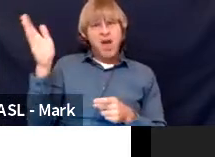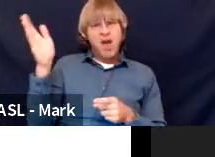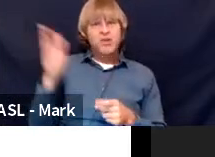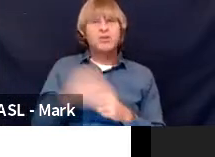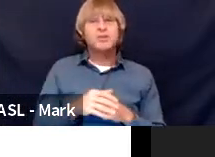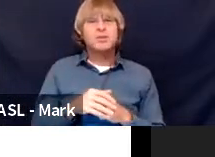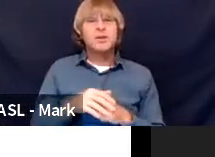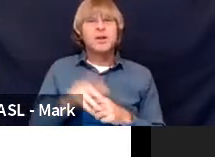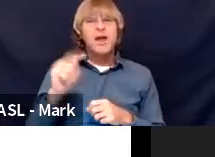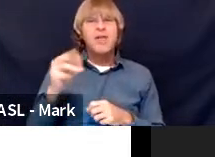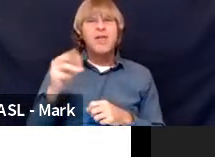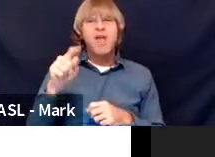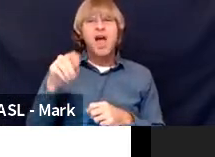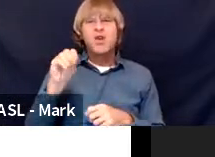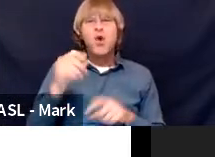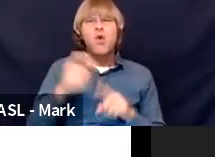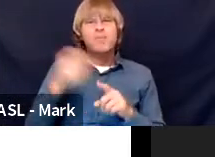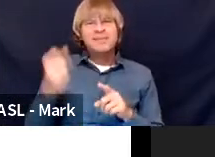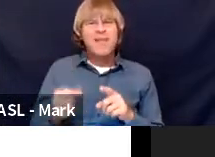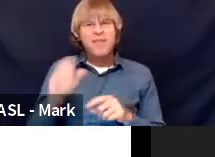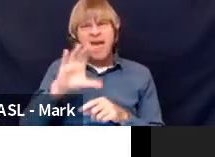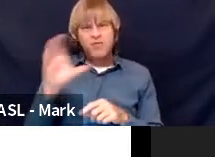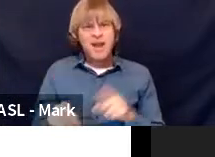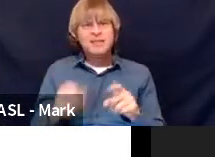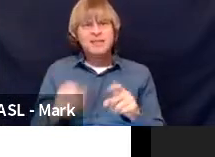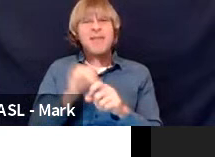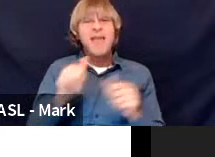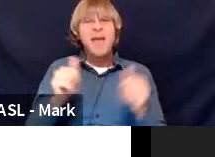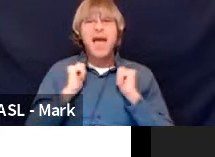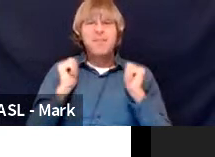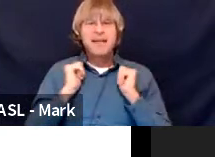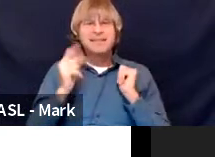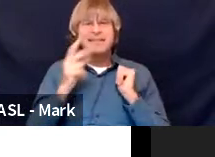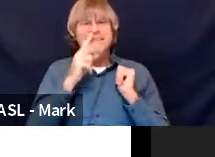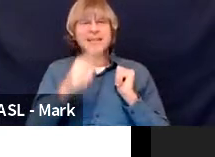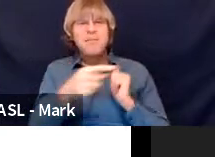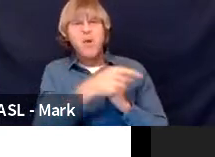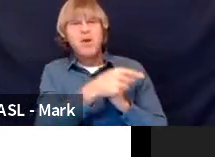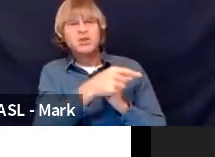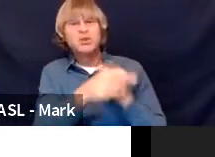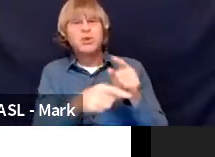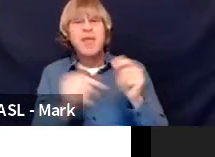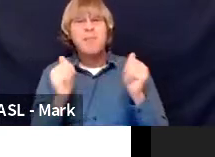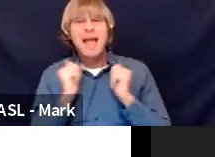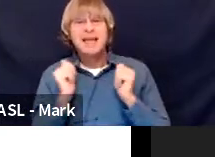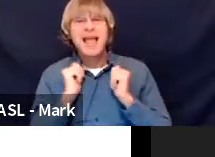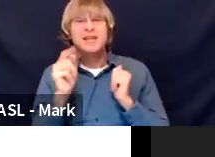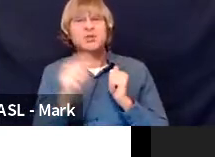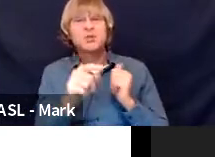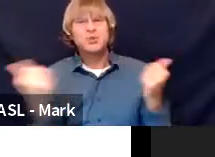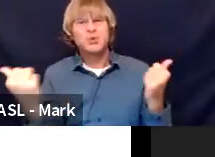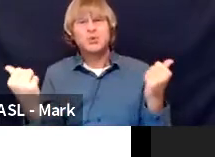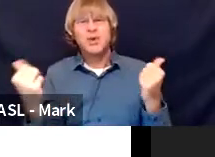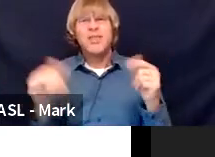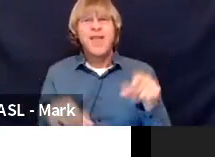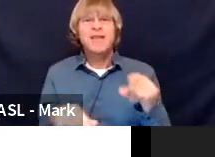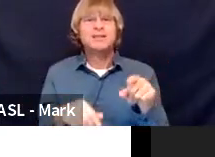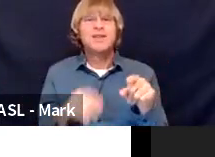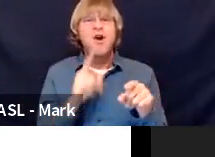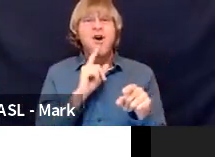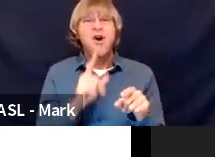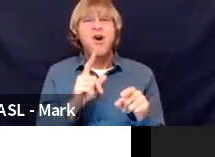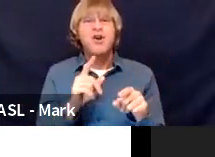Gato, who is from South Africa. She made these backpacks, which you see her pointing to. The backpacks actually